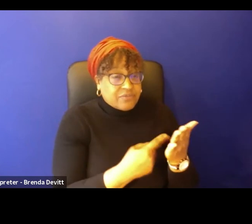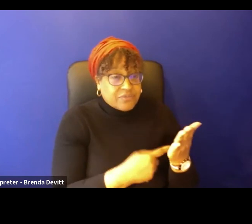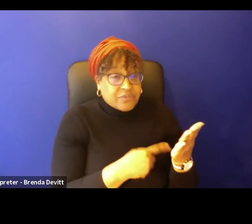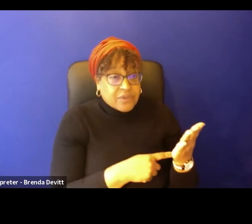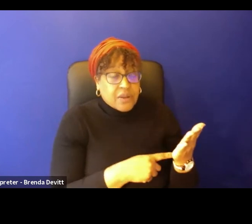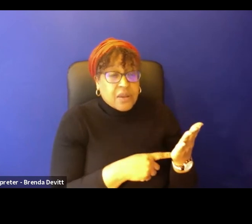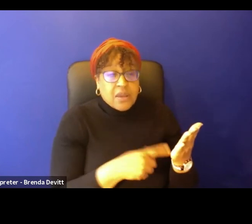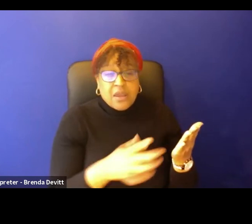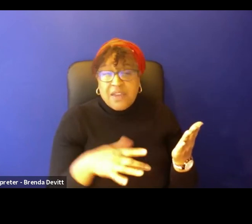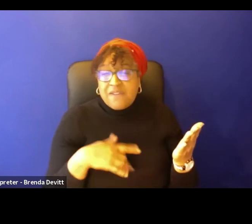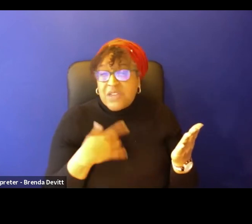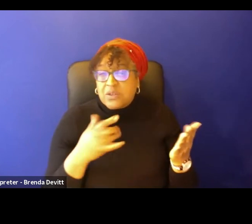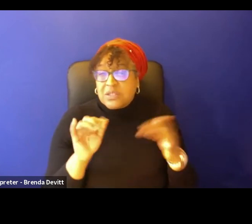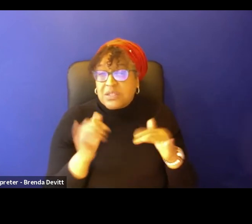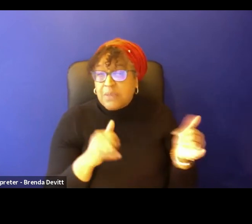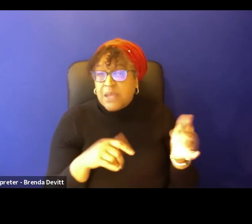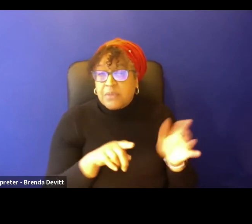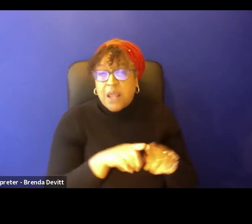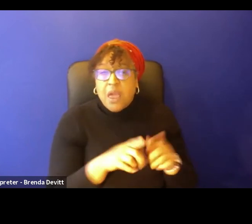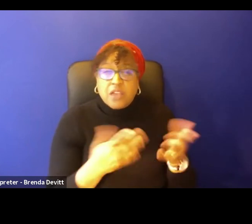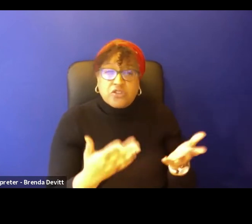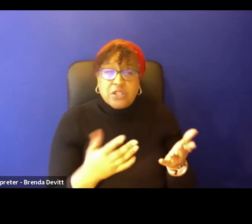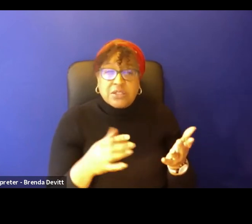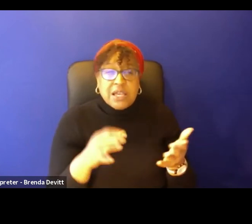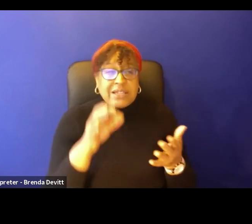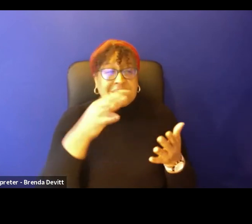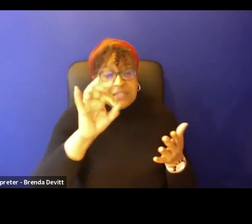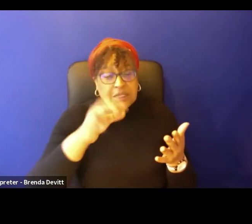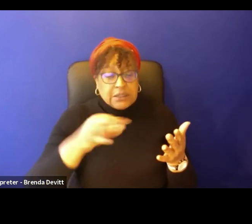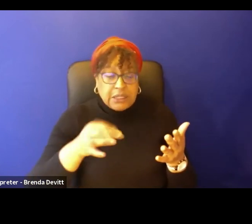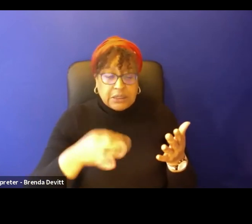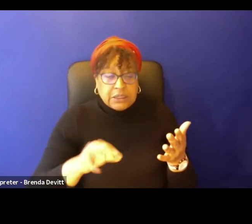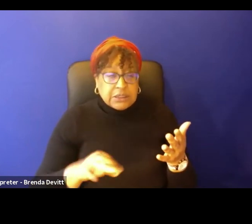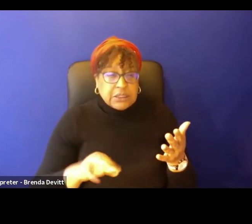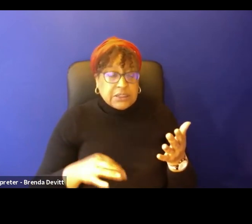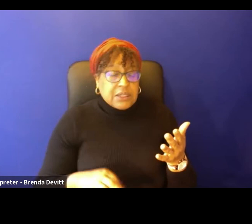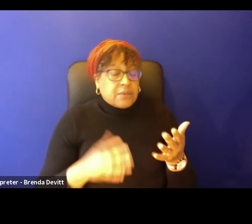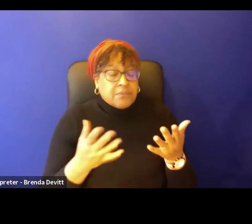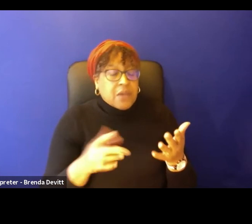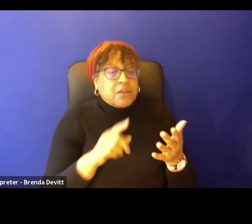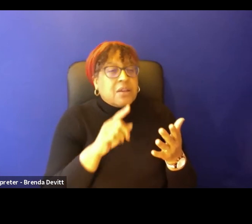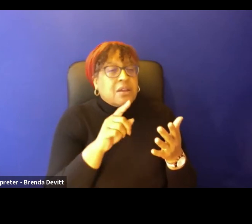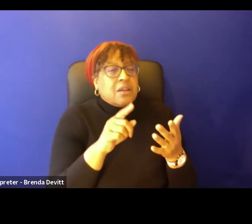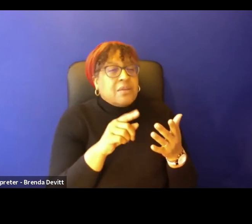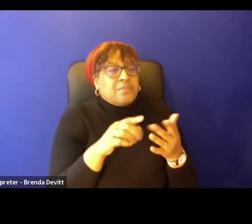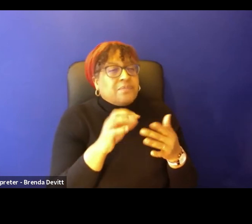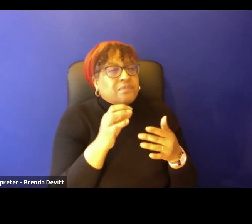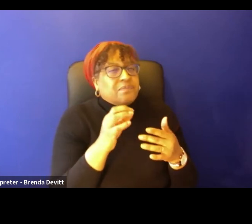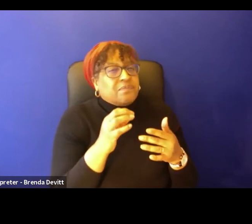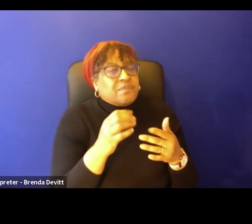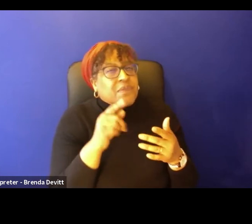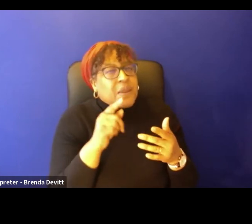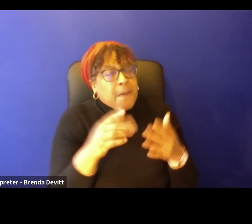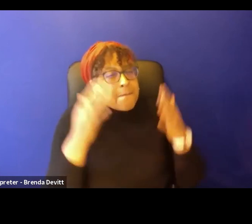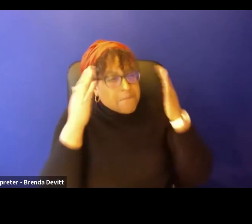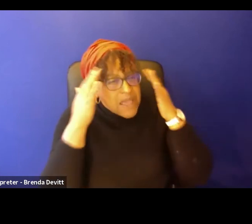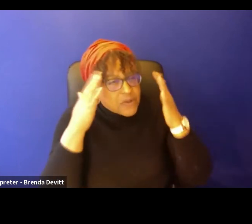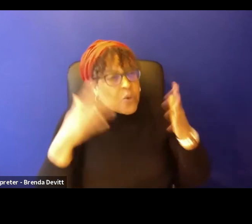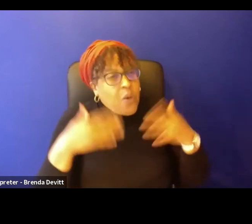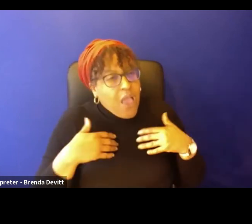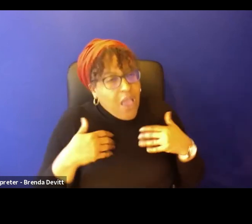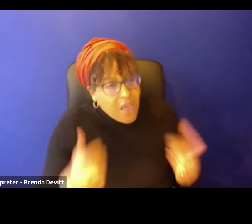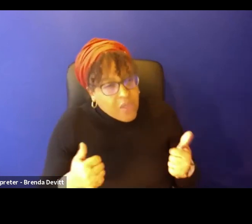sometimes, especially in other services. Is there a way of specifically addressing mental health issues